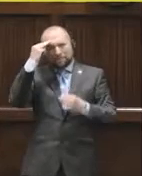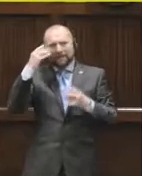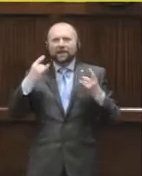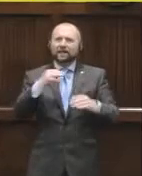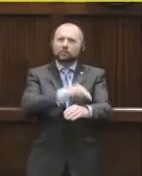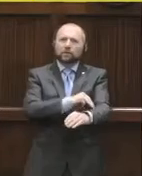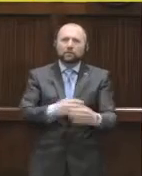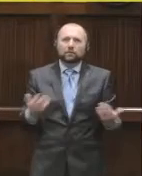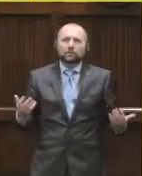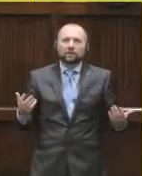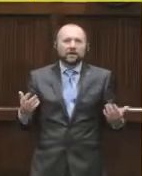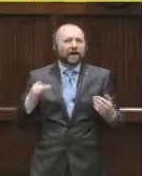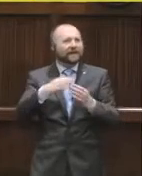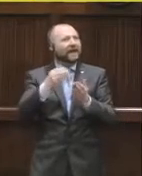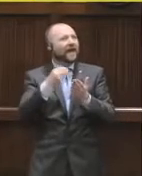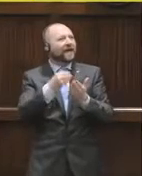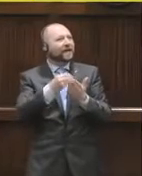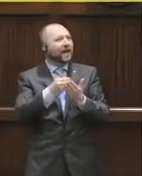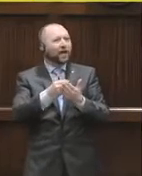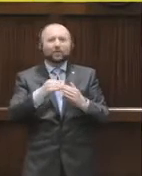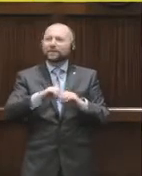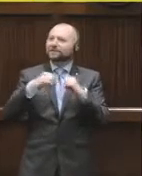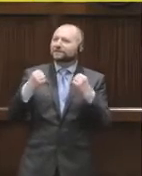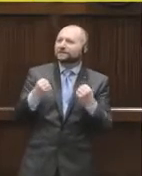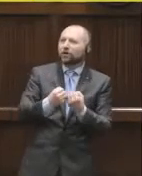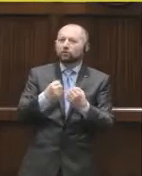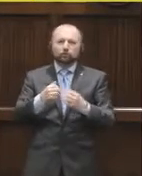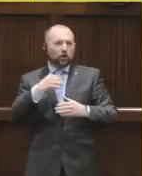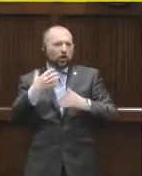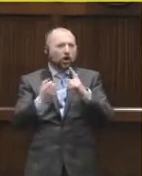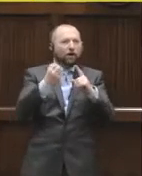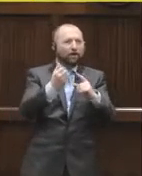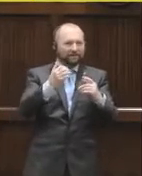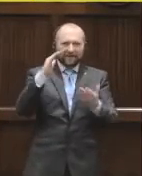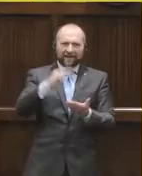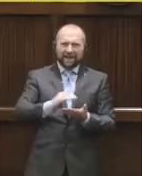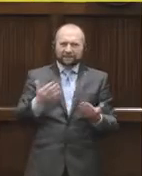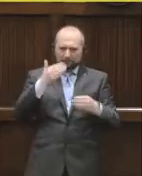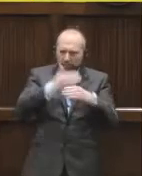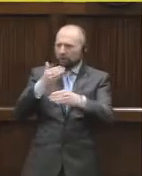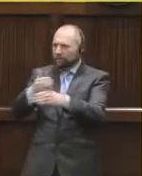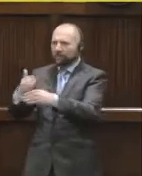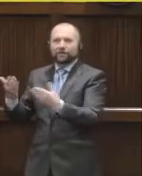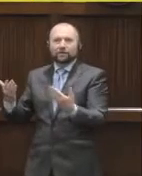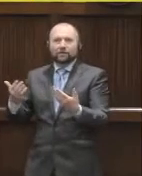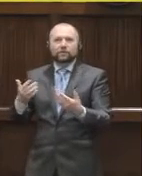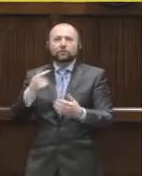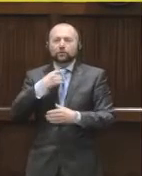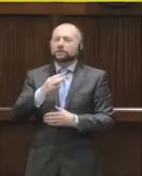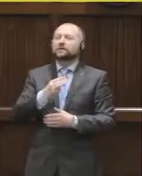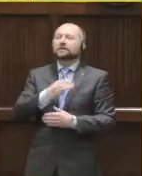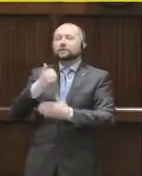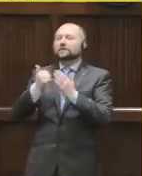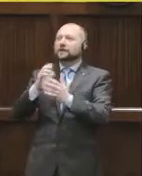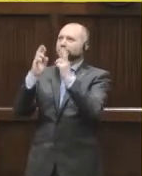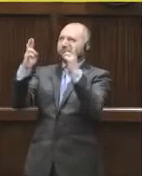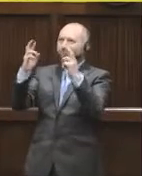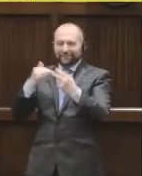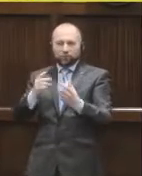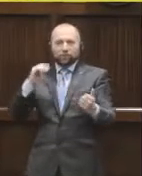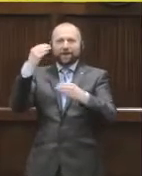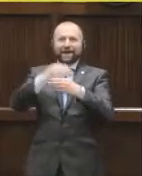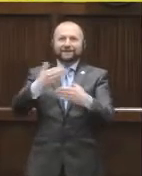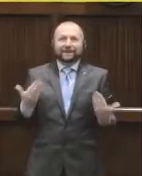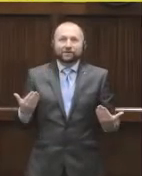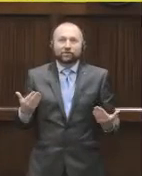decreased economic mobility. But please God, that is going to end. There are still going to be